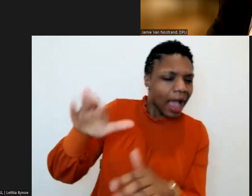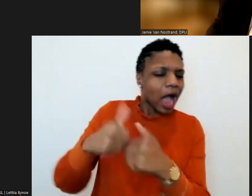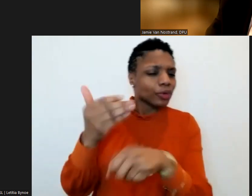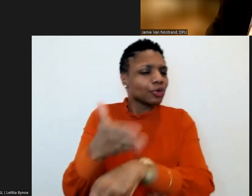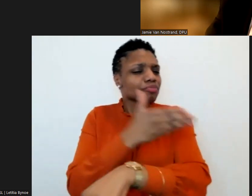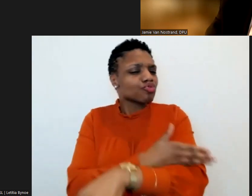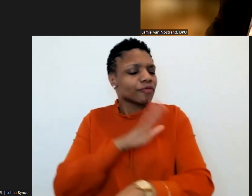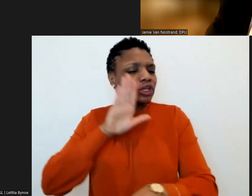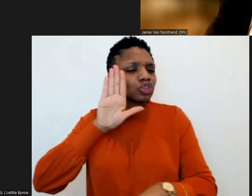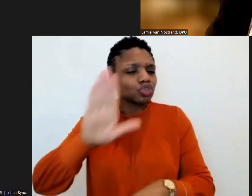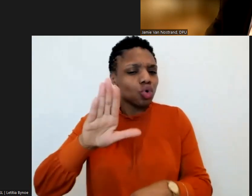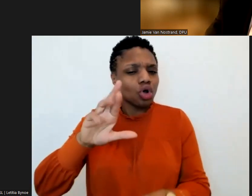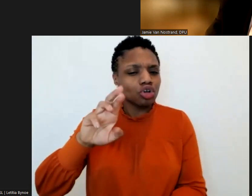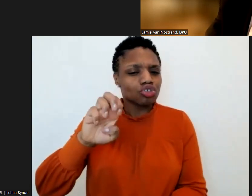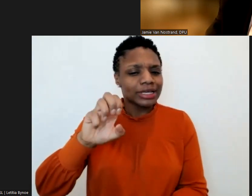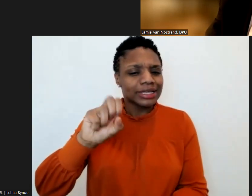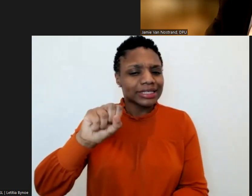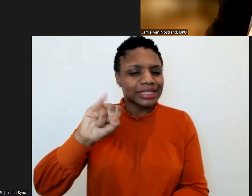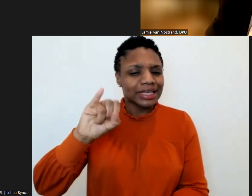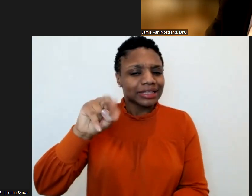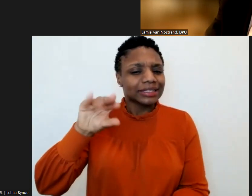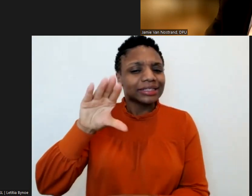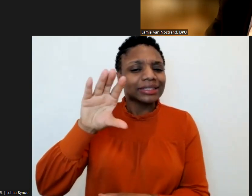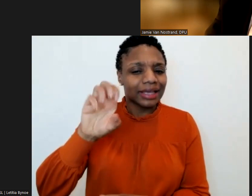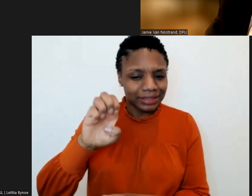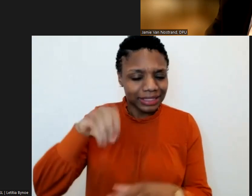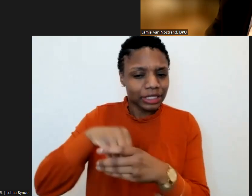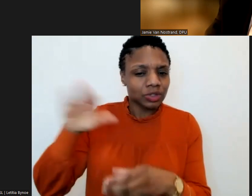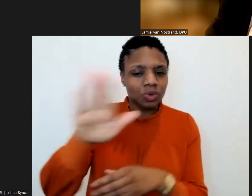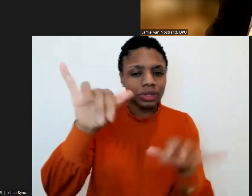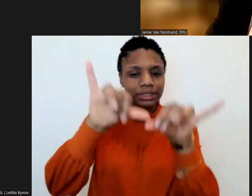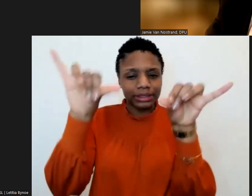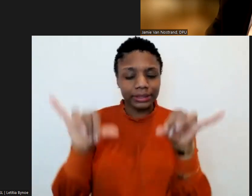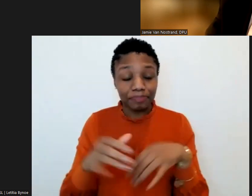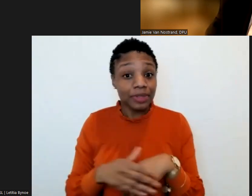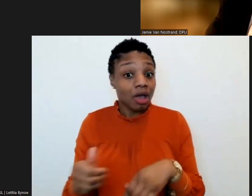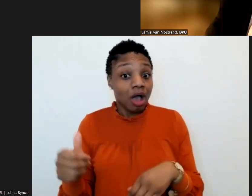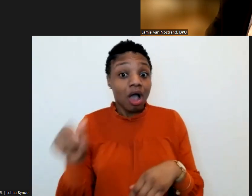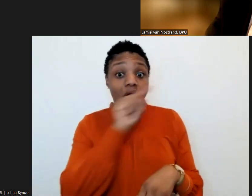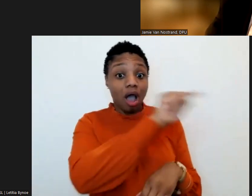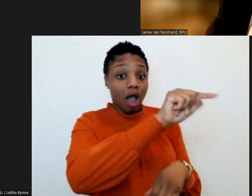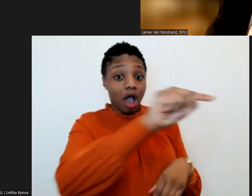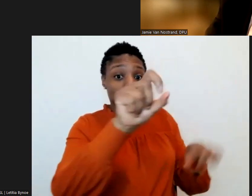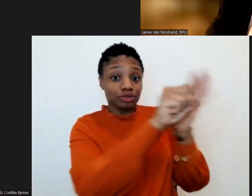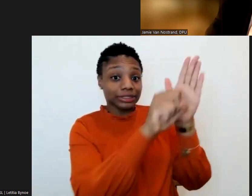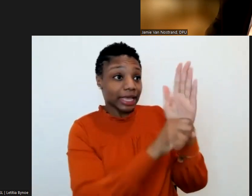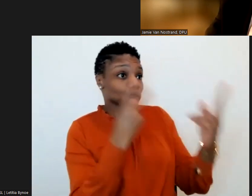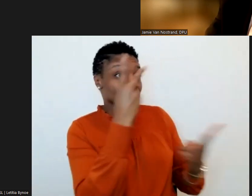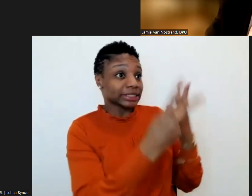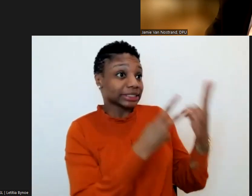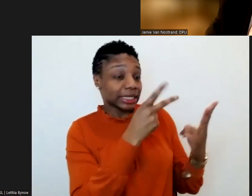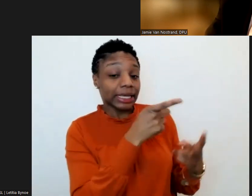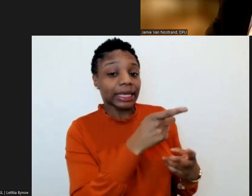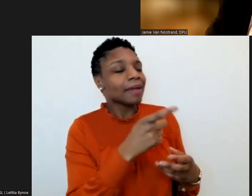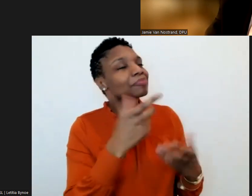system? And I think one of my primary recommendations was, and I think we're seeing this from other states, is it's part of prudent